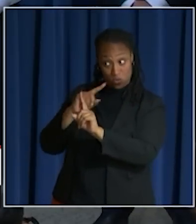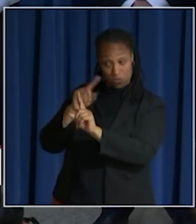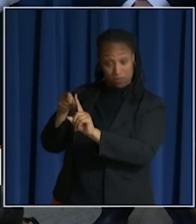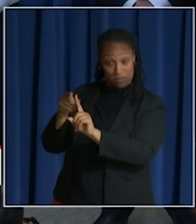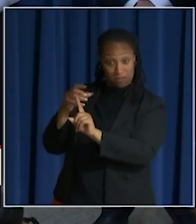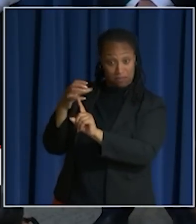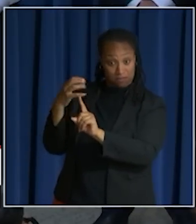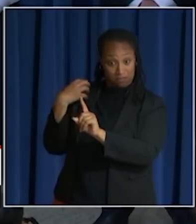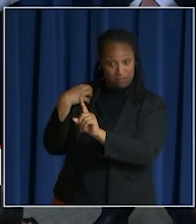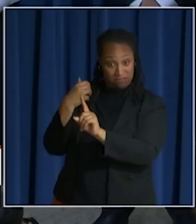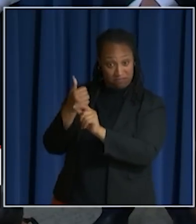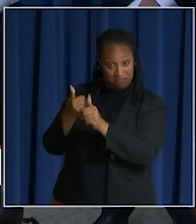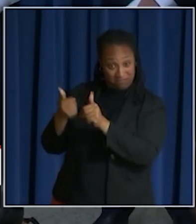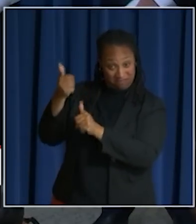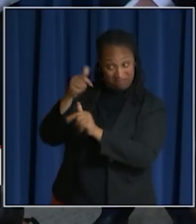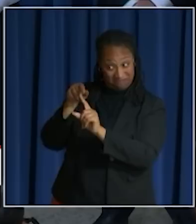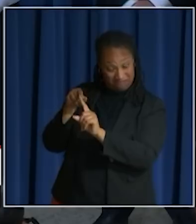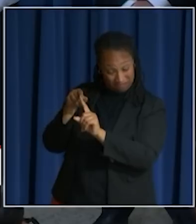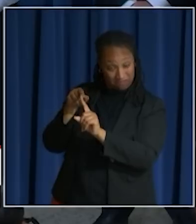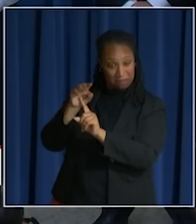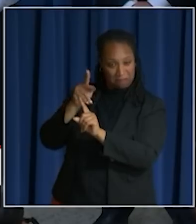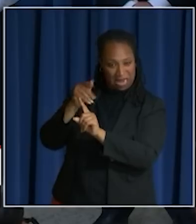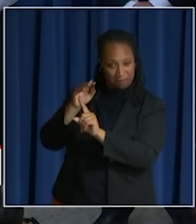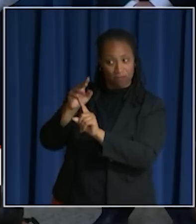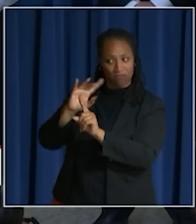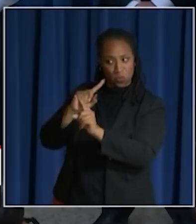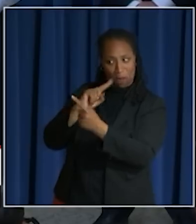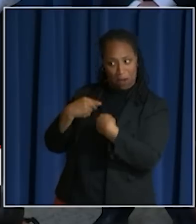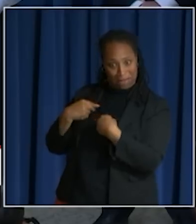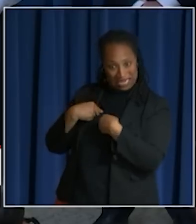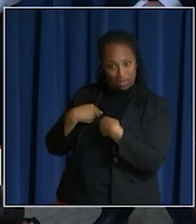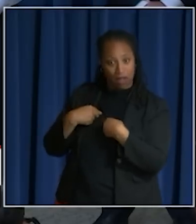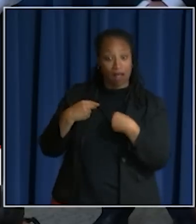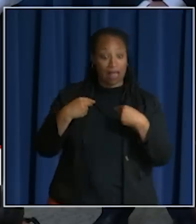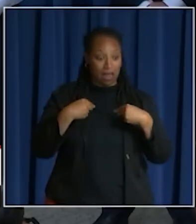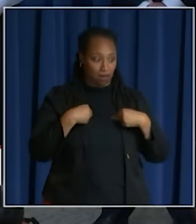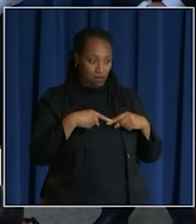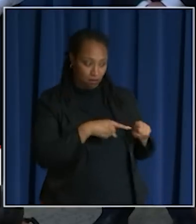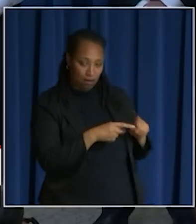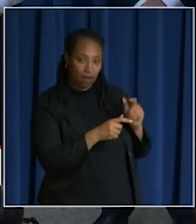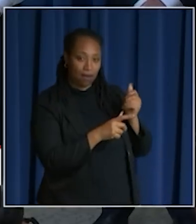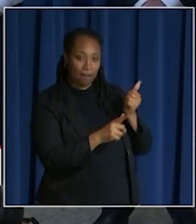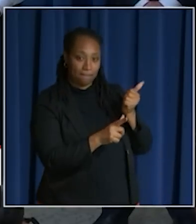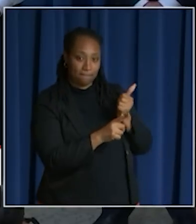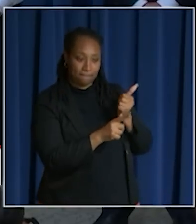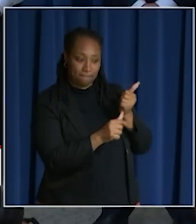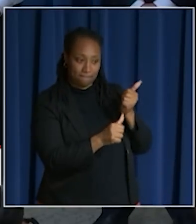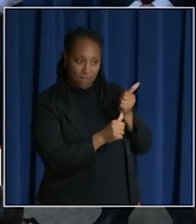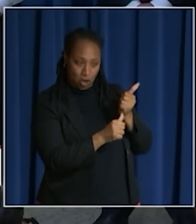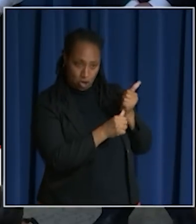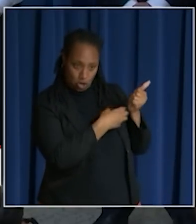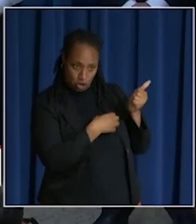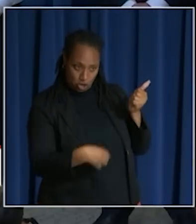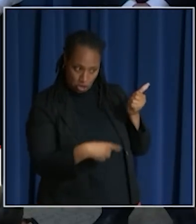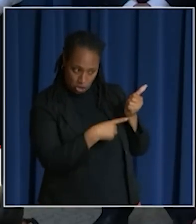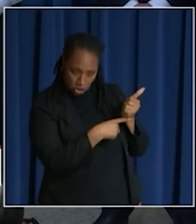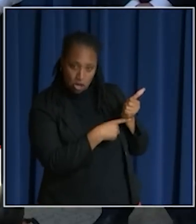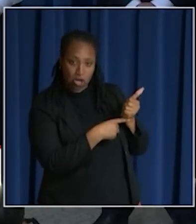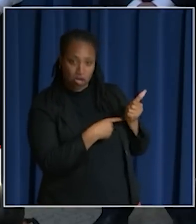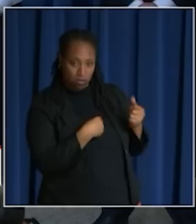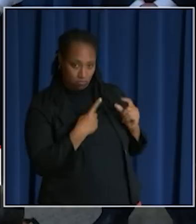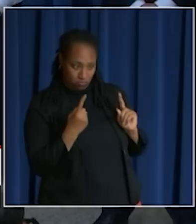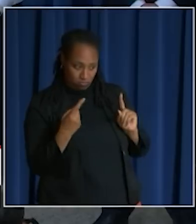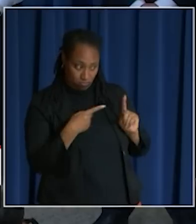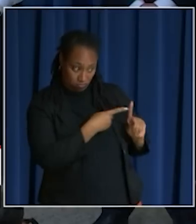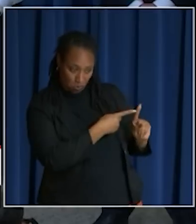two people I think that were identified in the presser report to Attorney General Bondi. The executive order